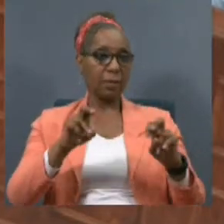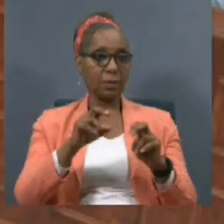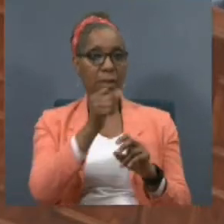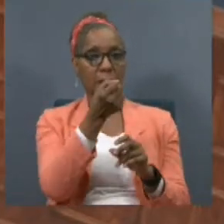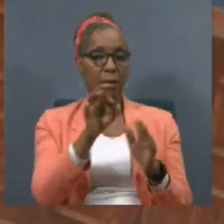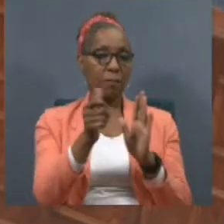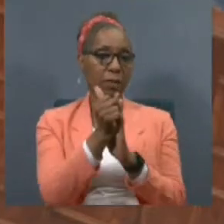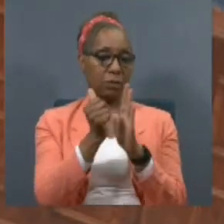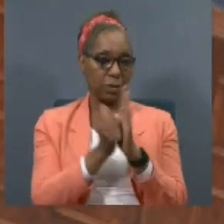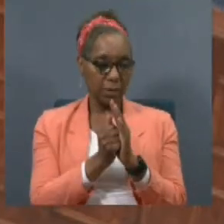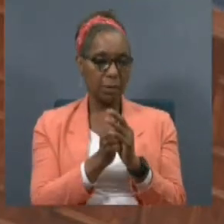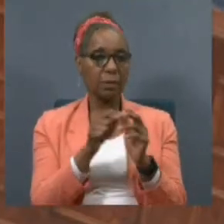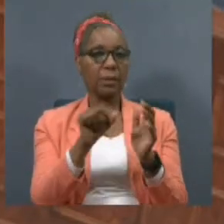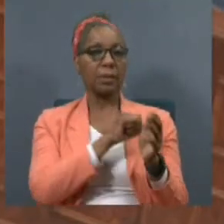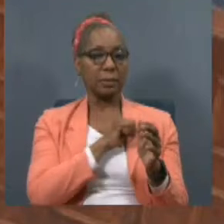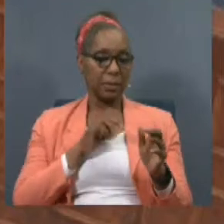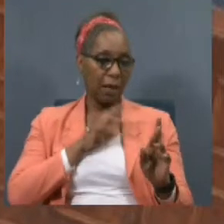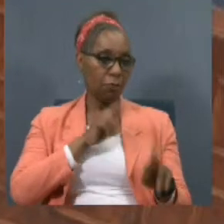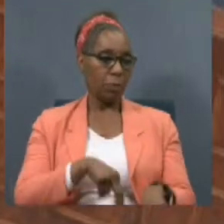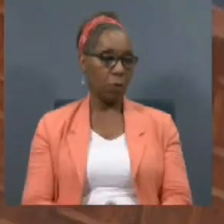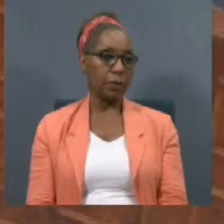agenda staff report.